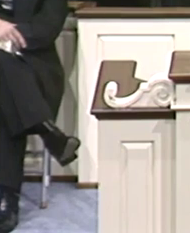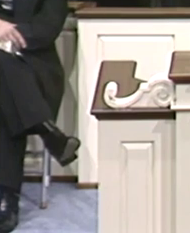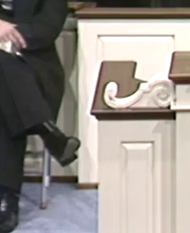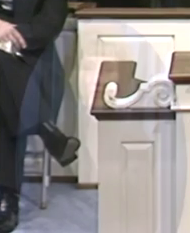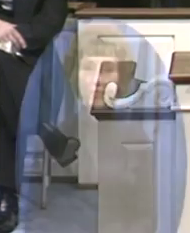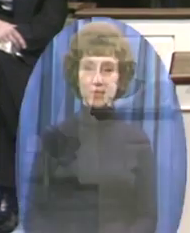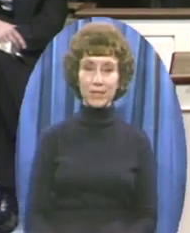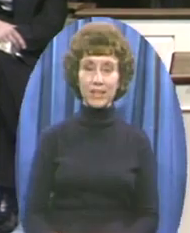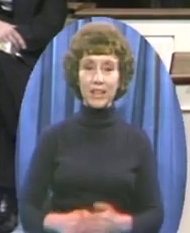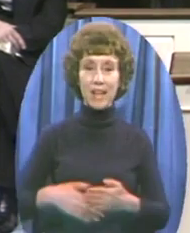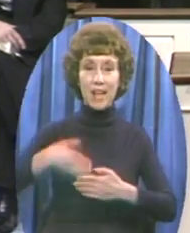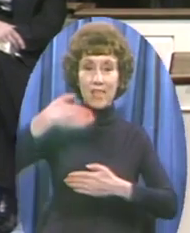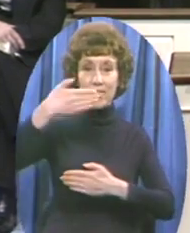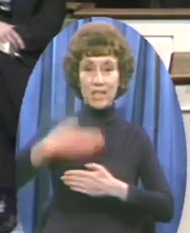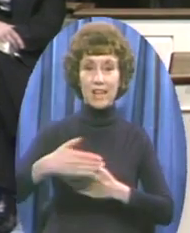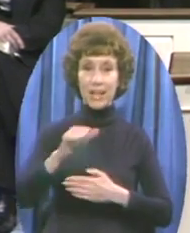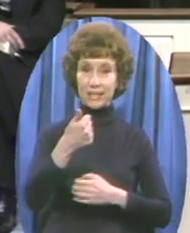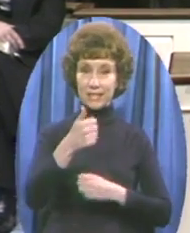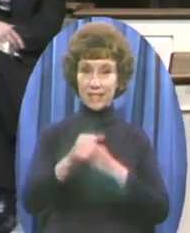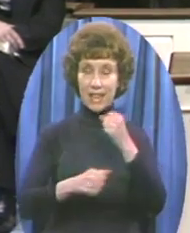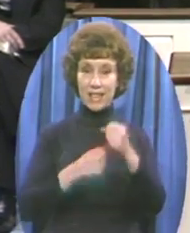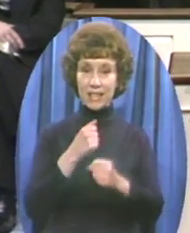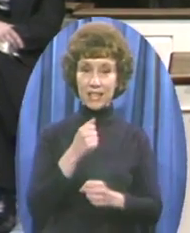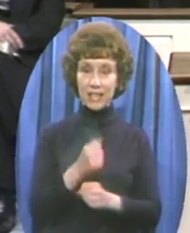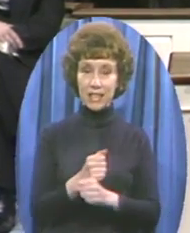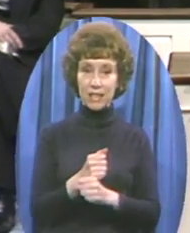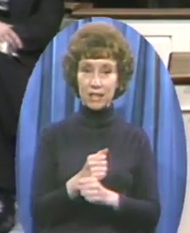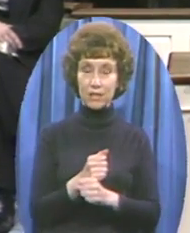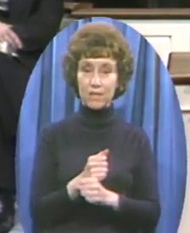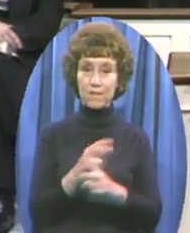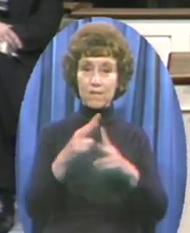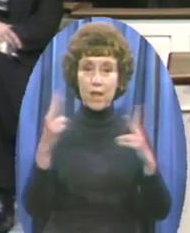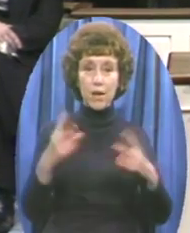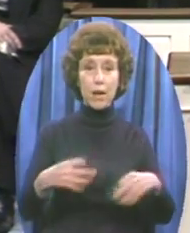now. The next 10 years, without question, will be crucial years for this country.